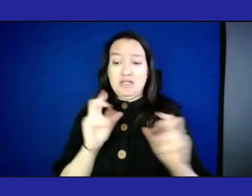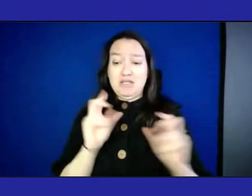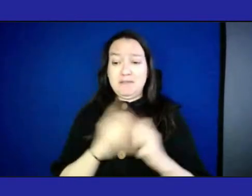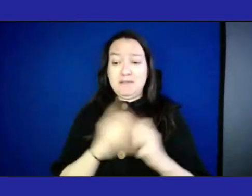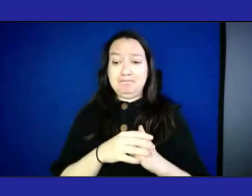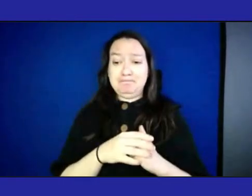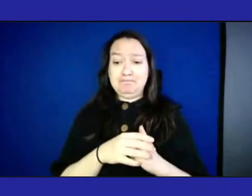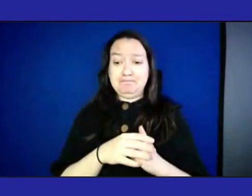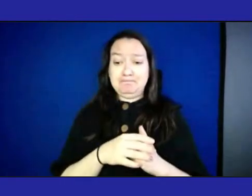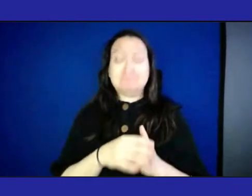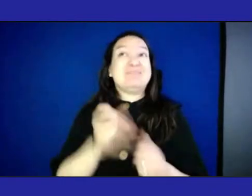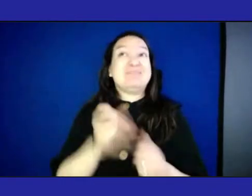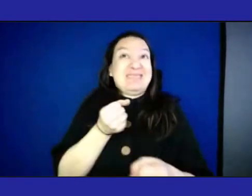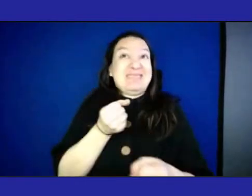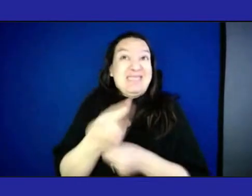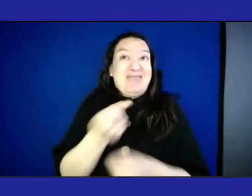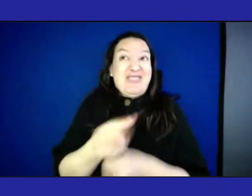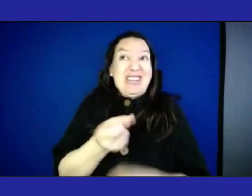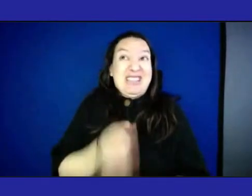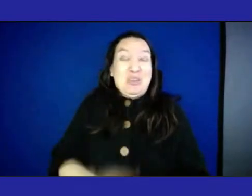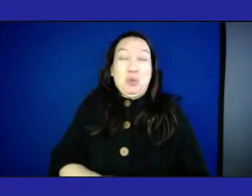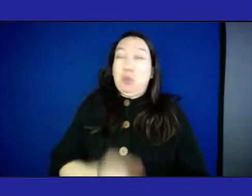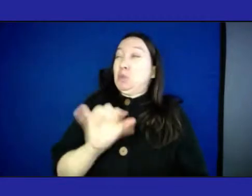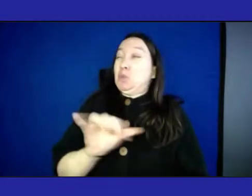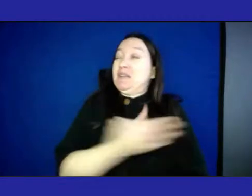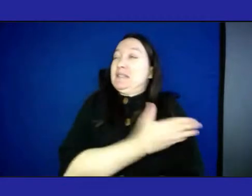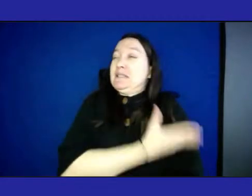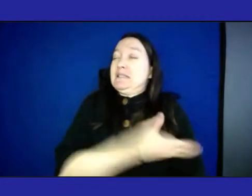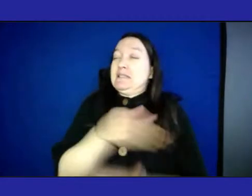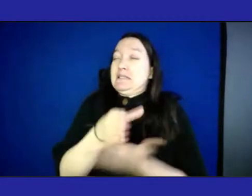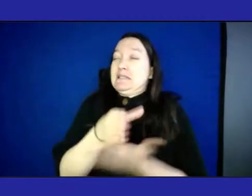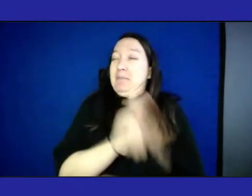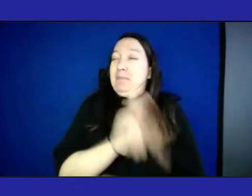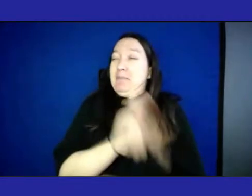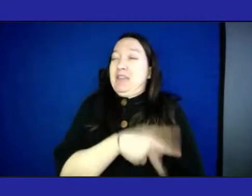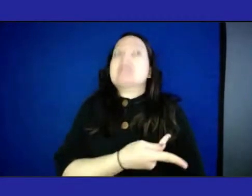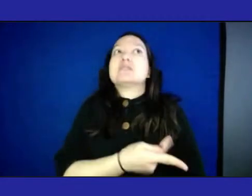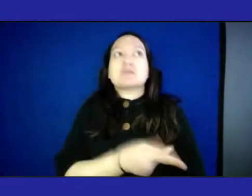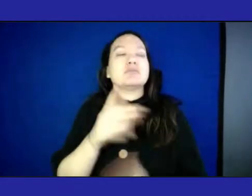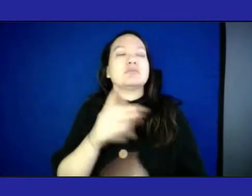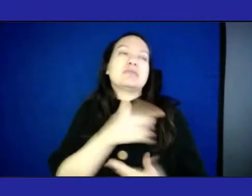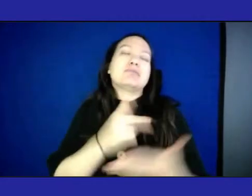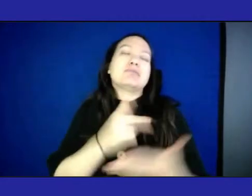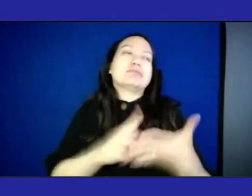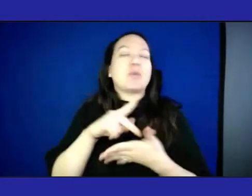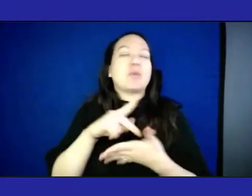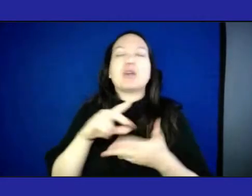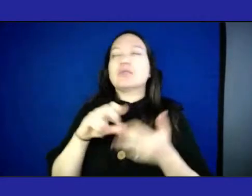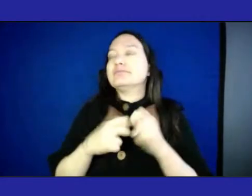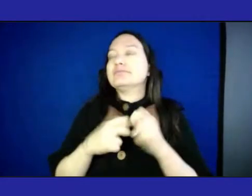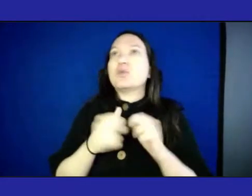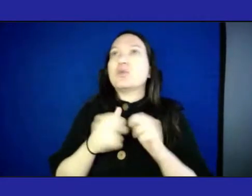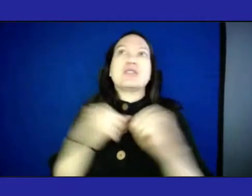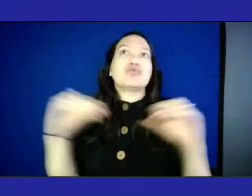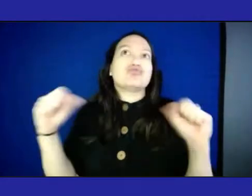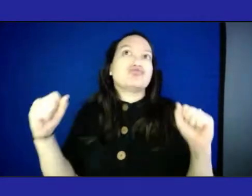every year. That's something that some patients might have. And for the same reasons as primaries have issues about, again, the radiation exposure, I